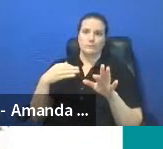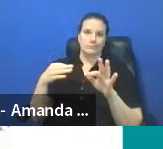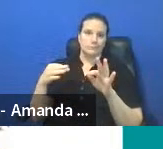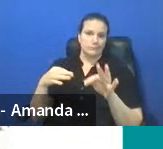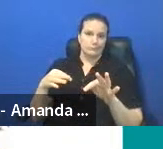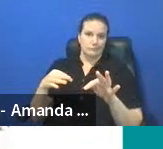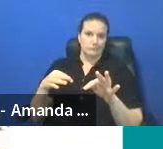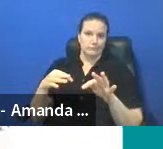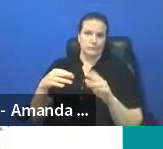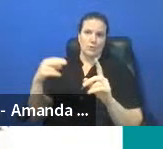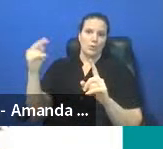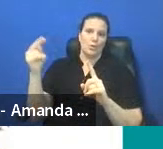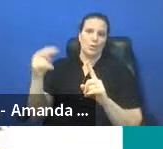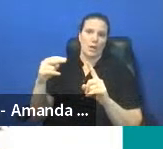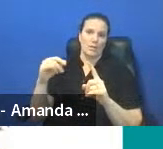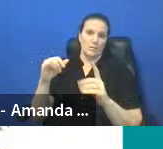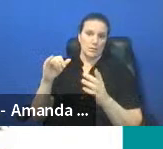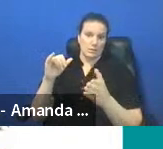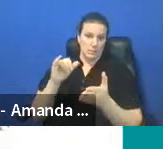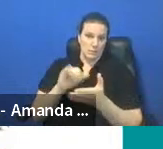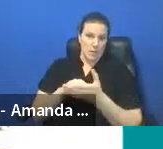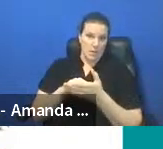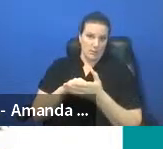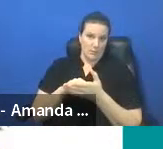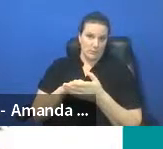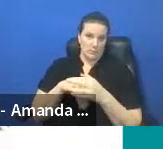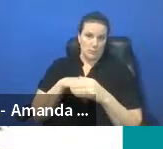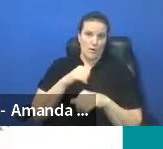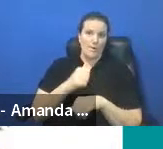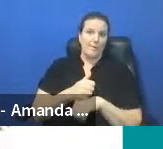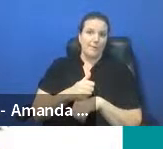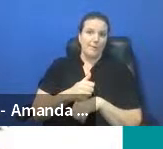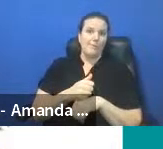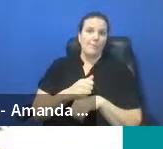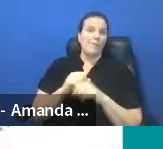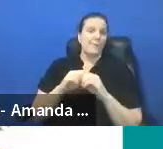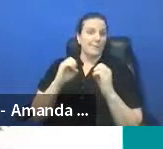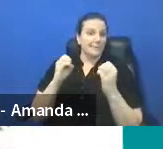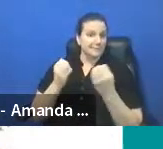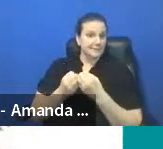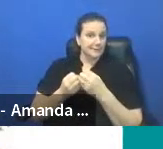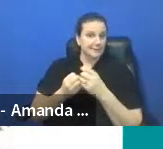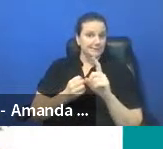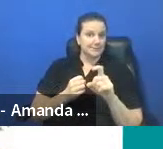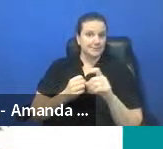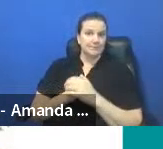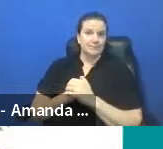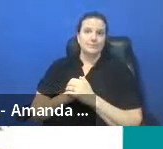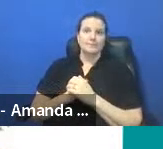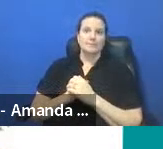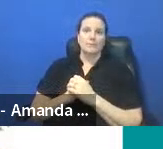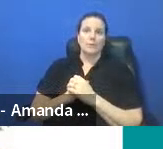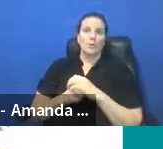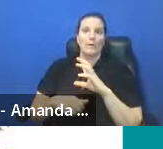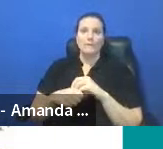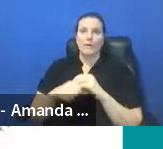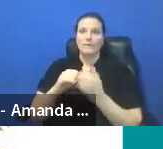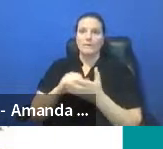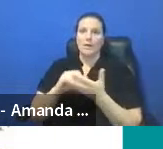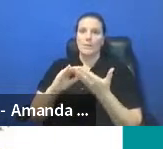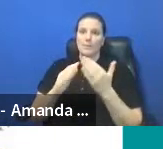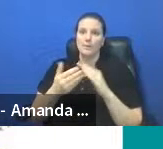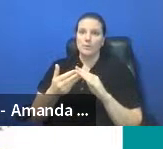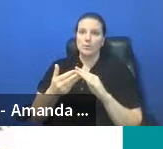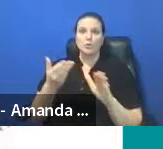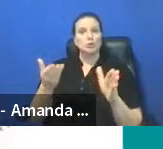at it through the lens of, is this put on by an organization who caters to that community or